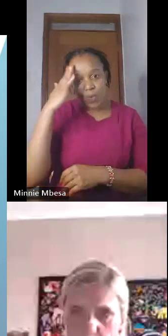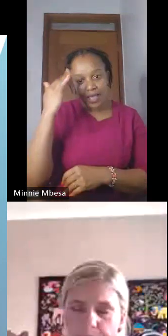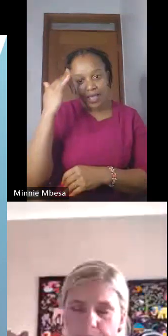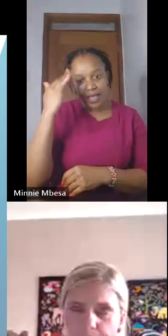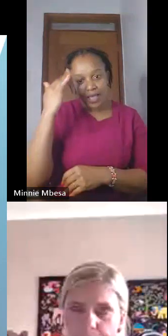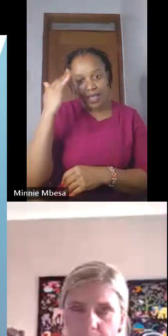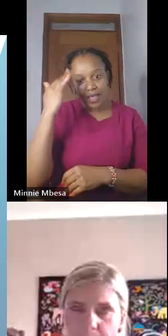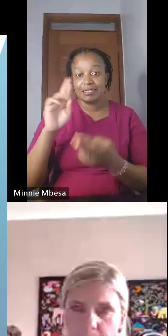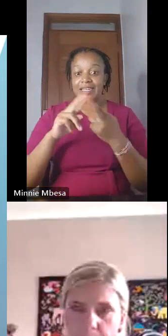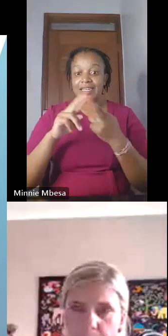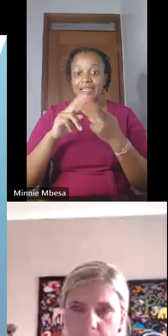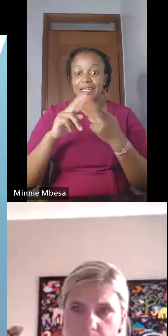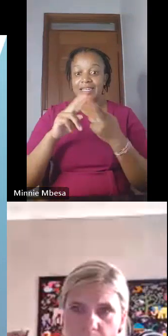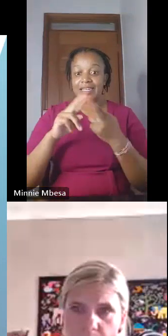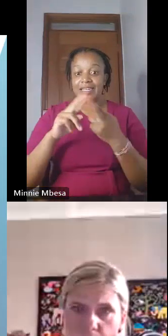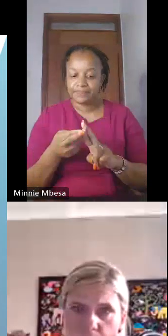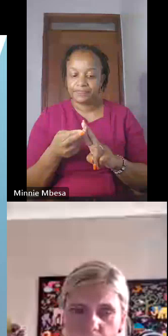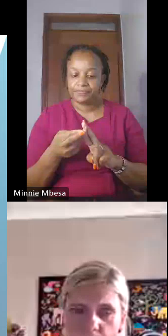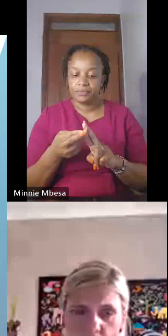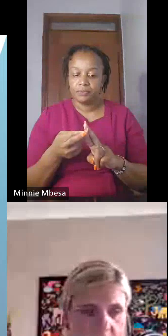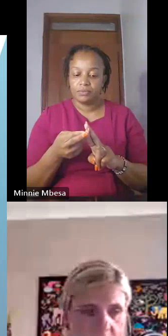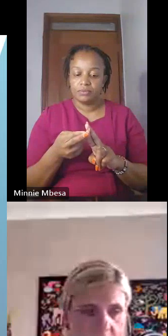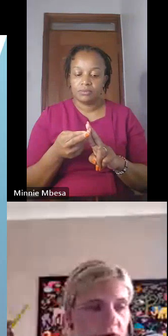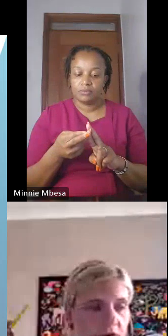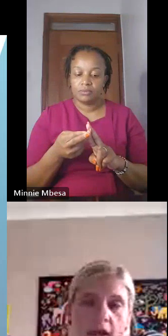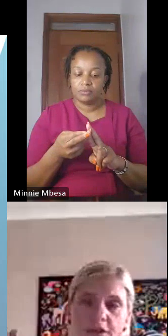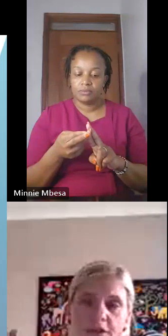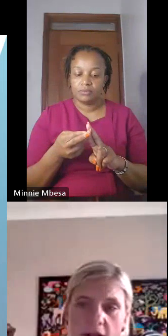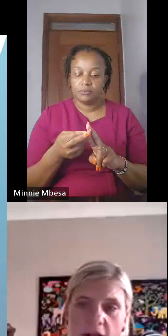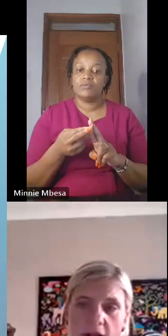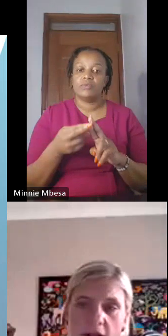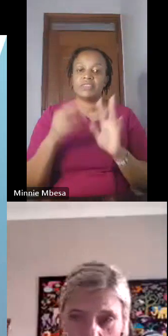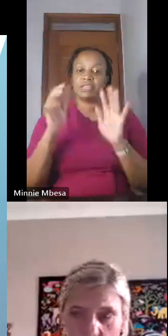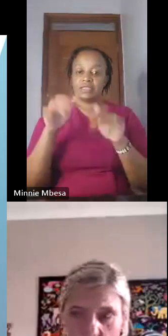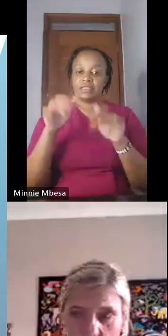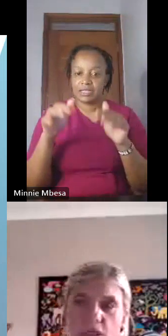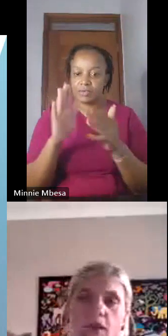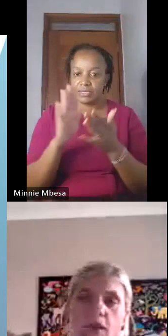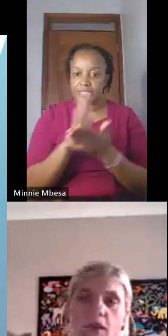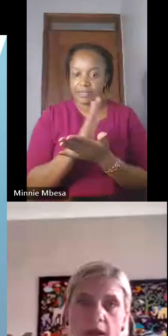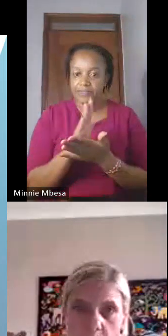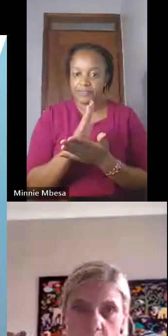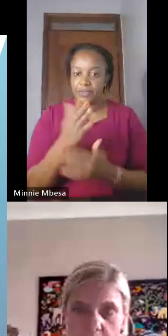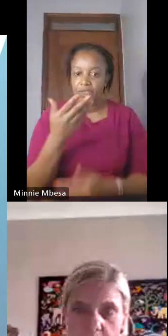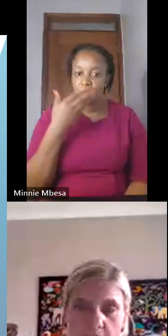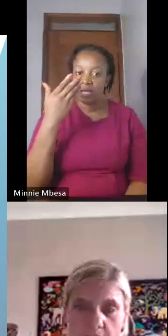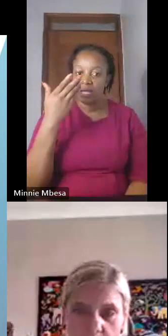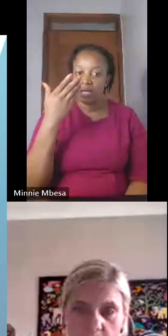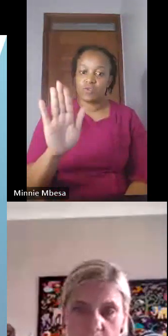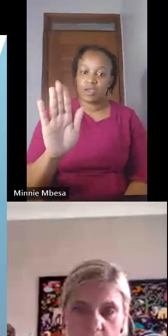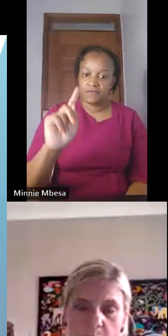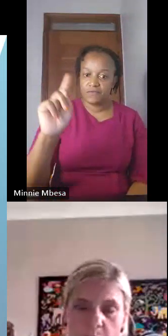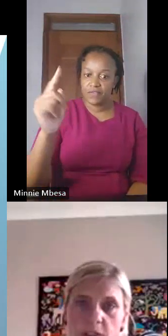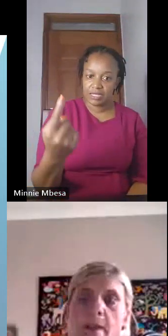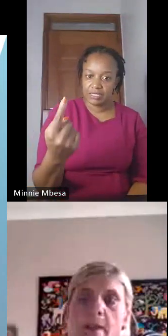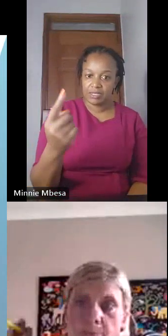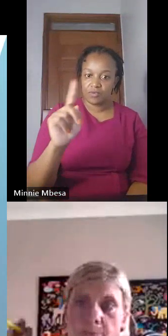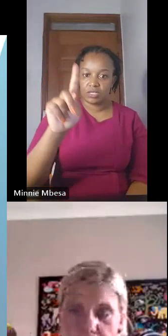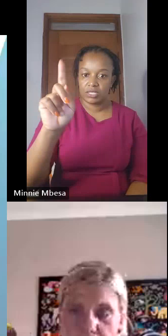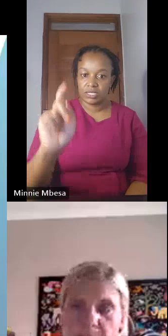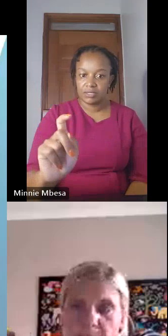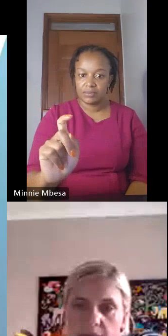the Yes. fact that it's in the agricultural sector? Okay, so to answer your first question, your employee referee